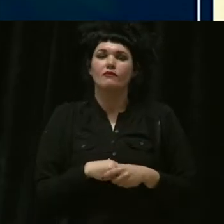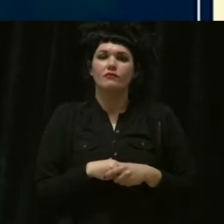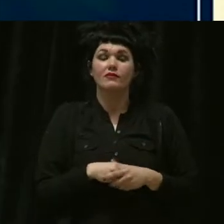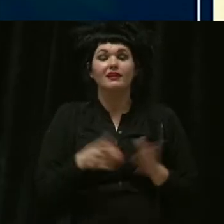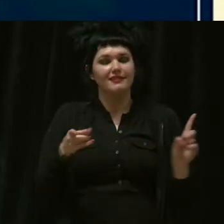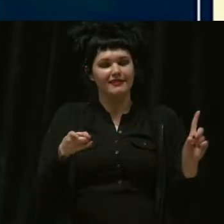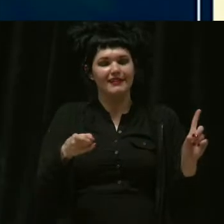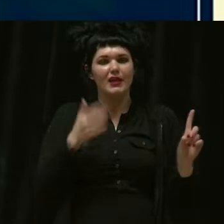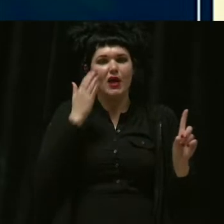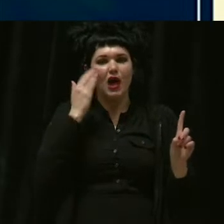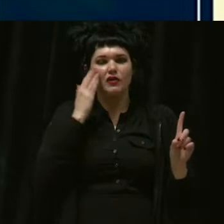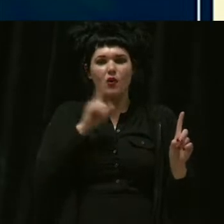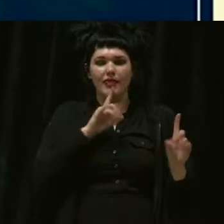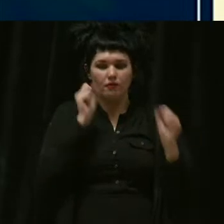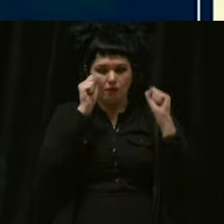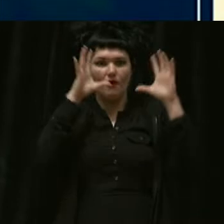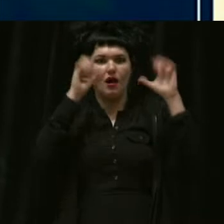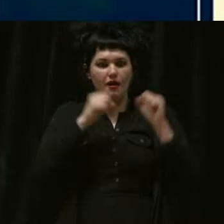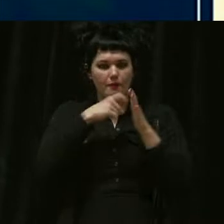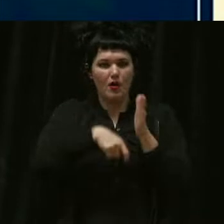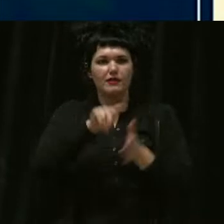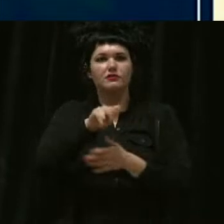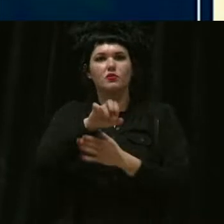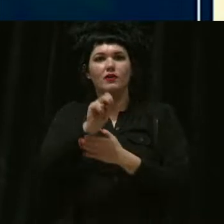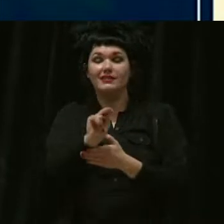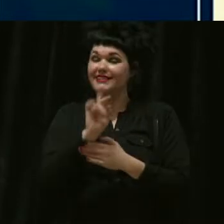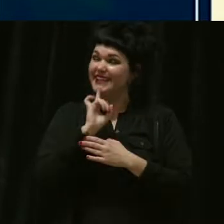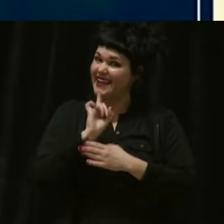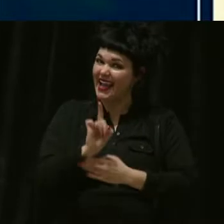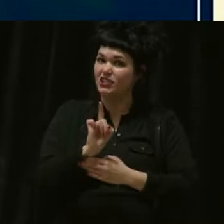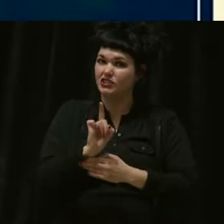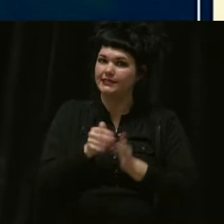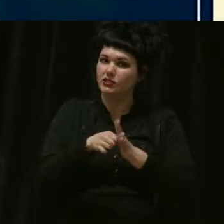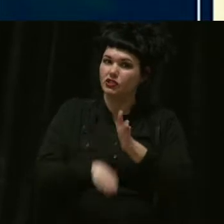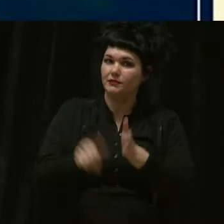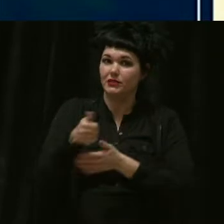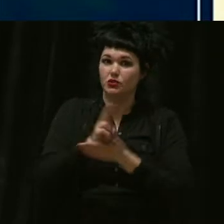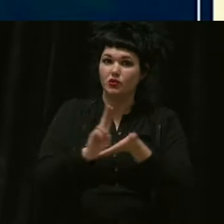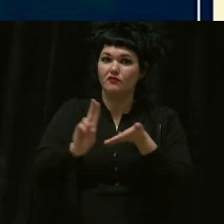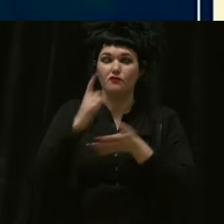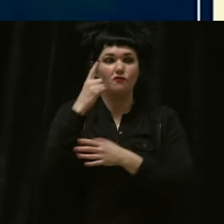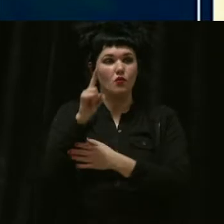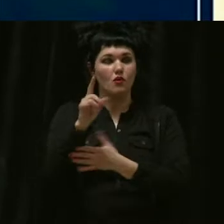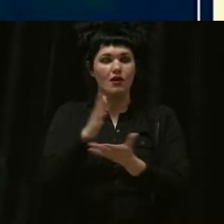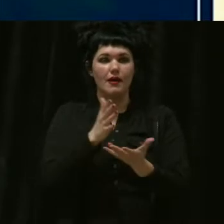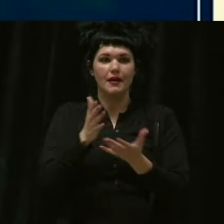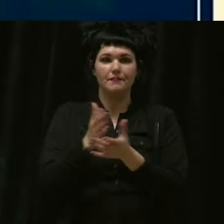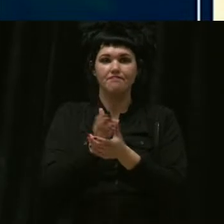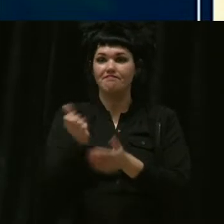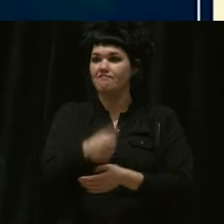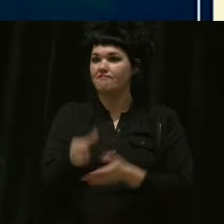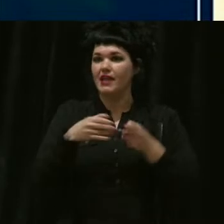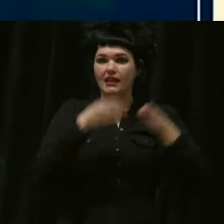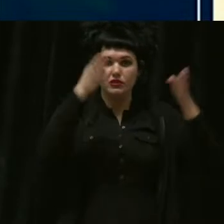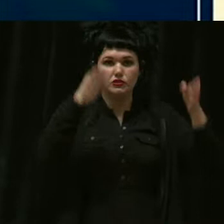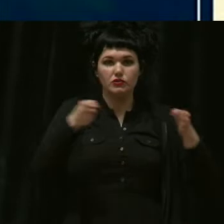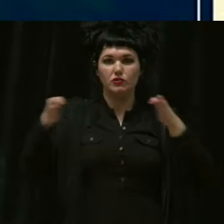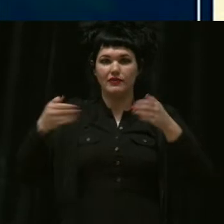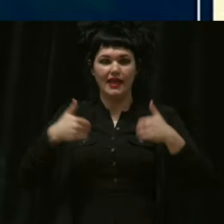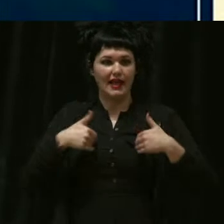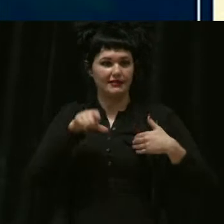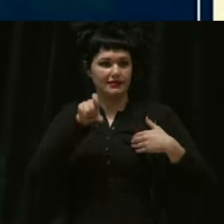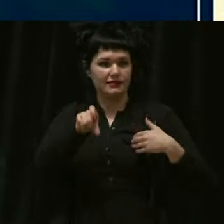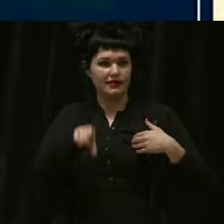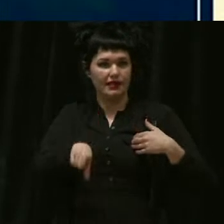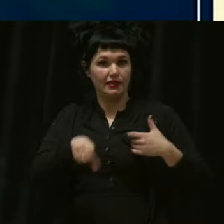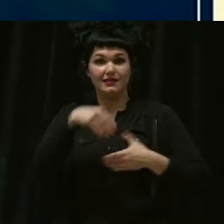price, the University of Michigan is actually the cheapest university for any student with need